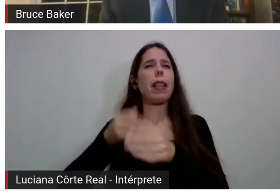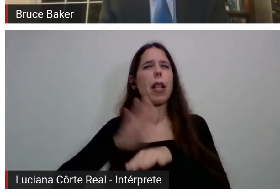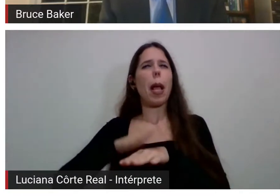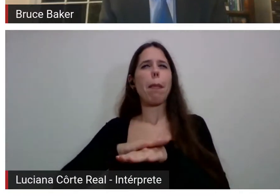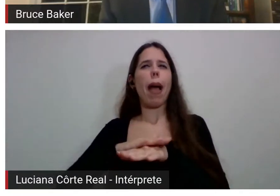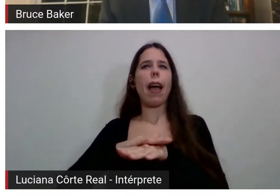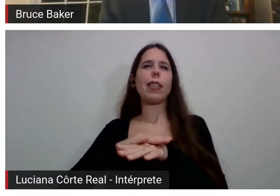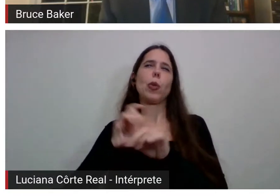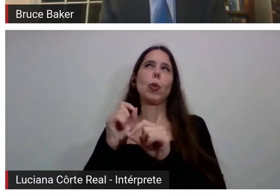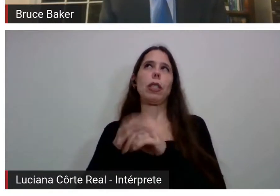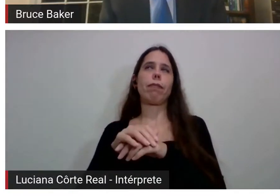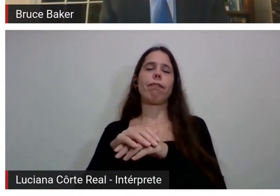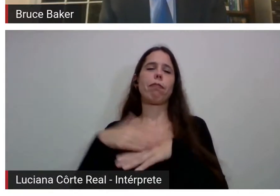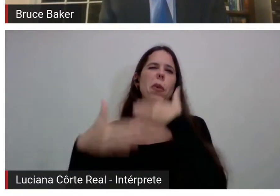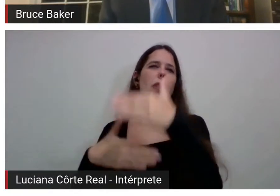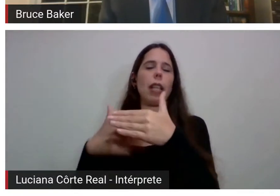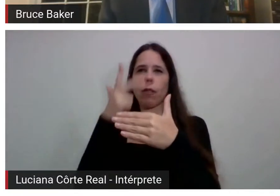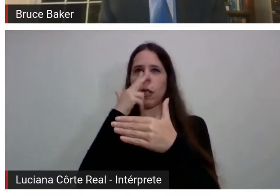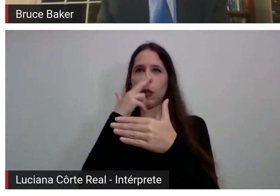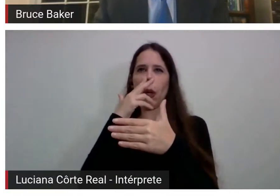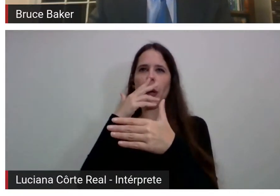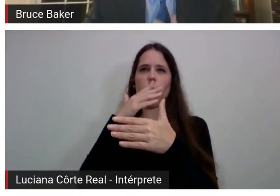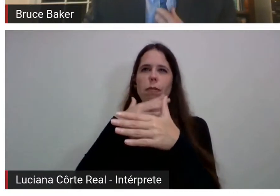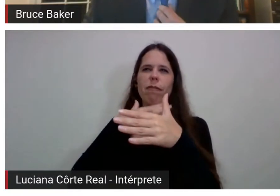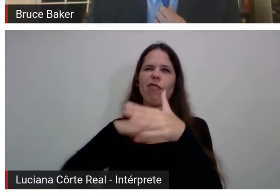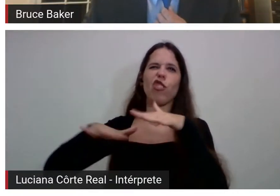ao professor Baker.